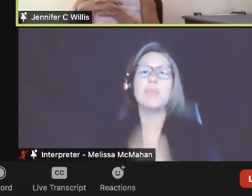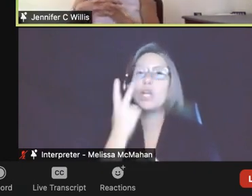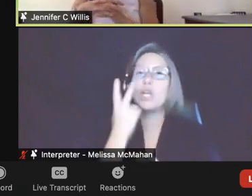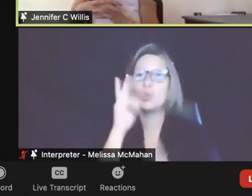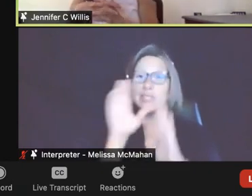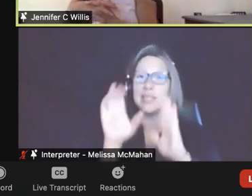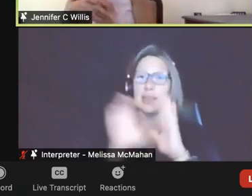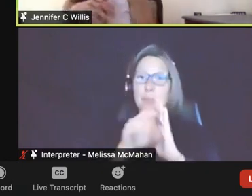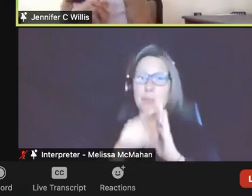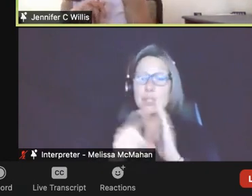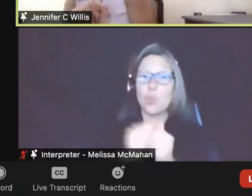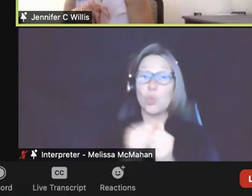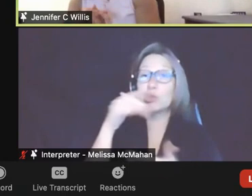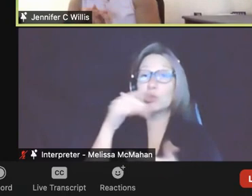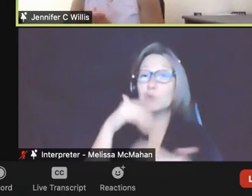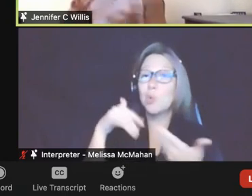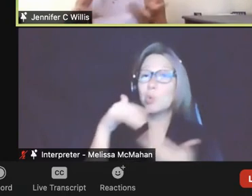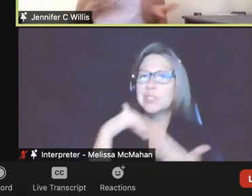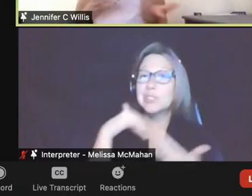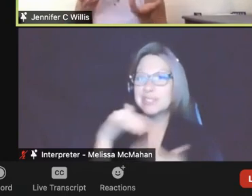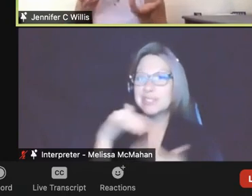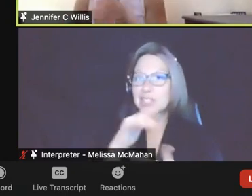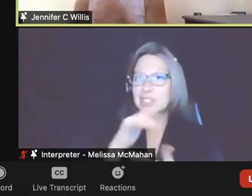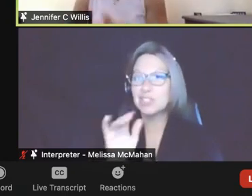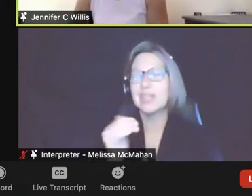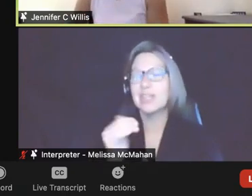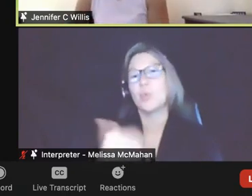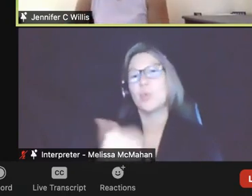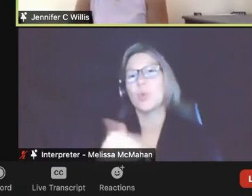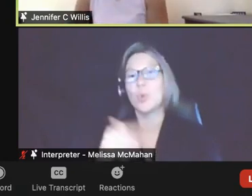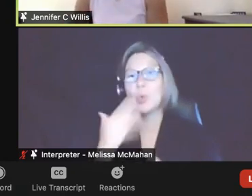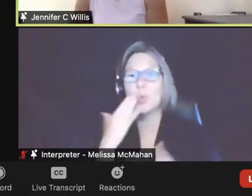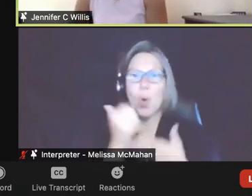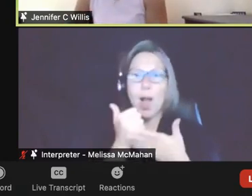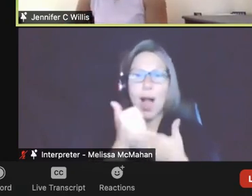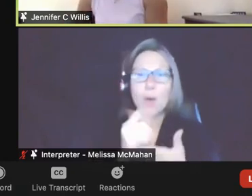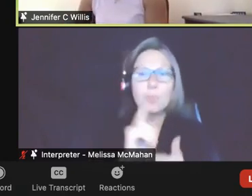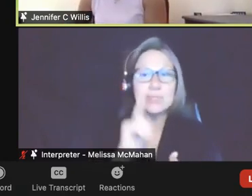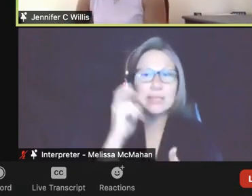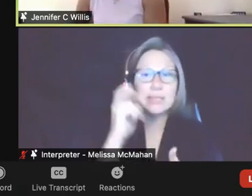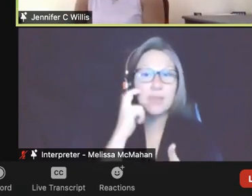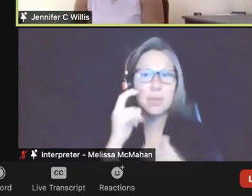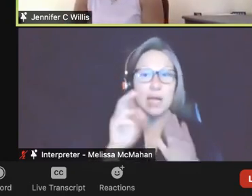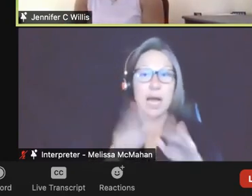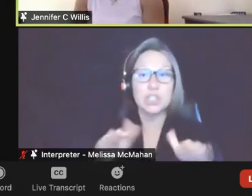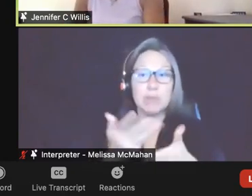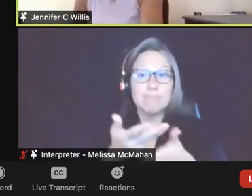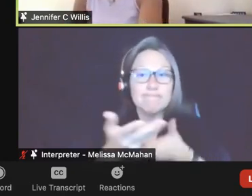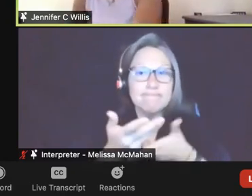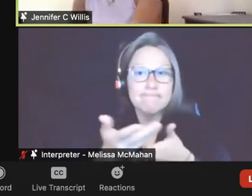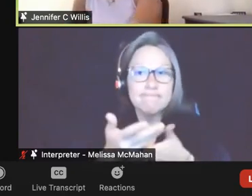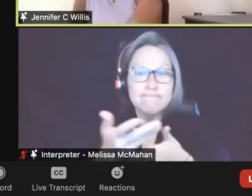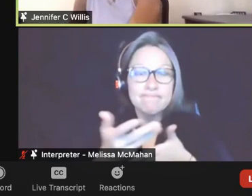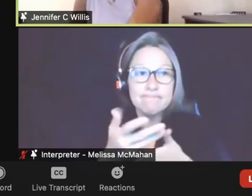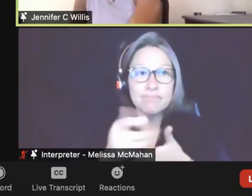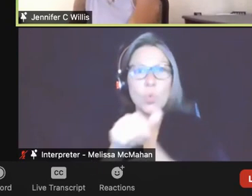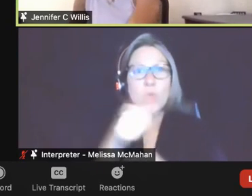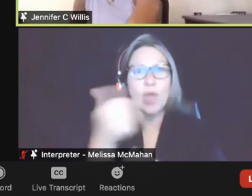that child who is deafblind be able to interact with other students who may not communicate in the same modality that they